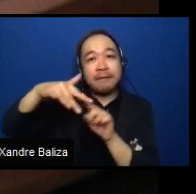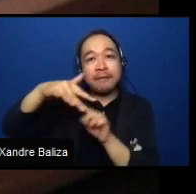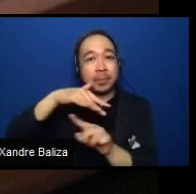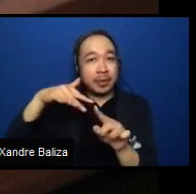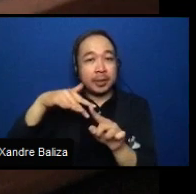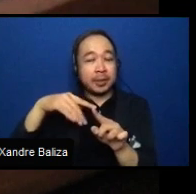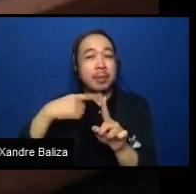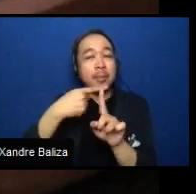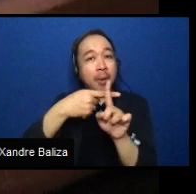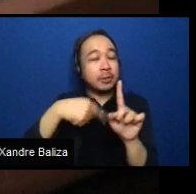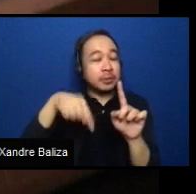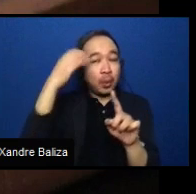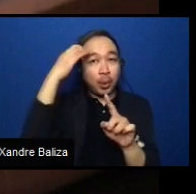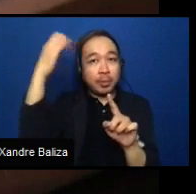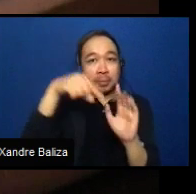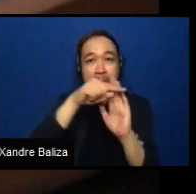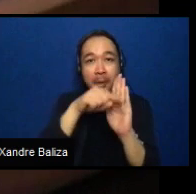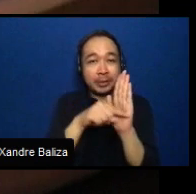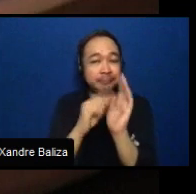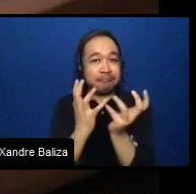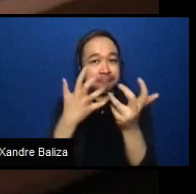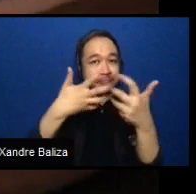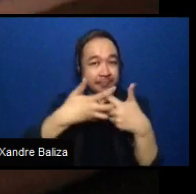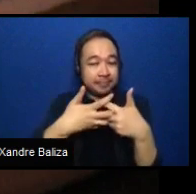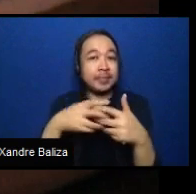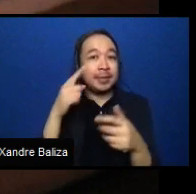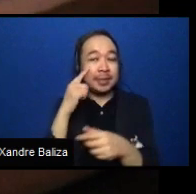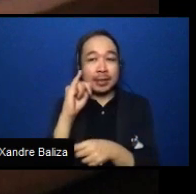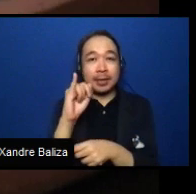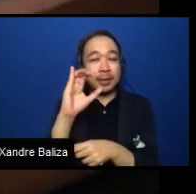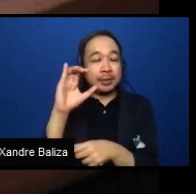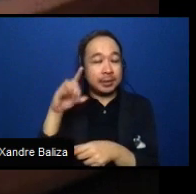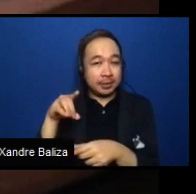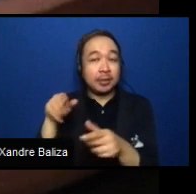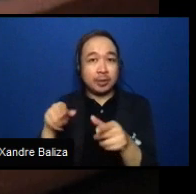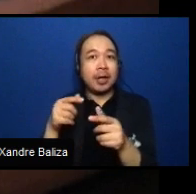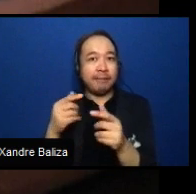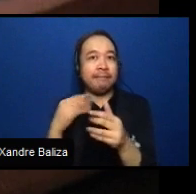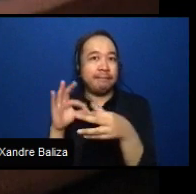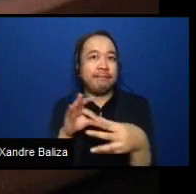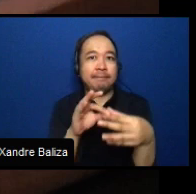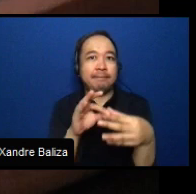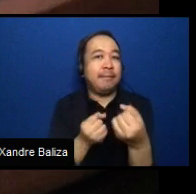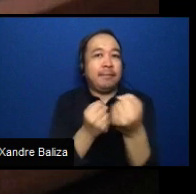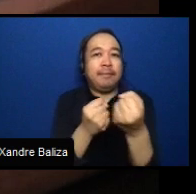of Action in many ways was a precursor to the 2030 Agenda for Sustainable Development.